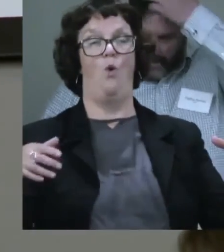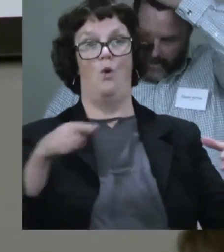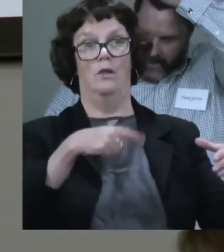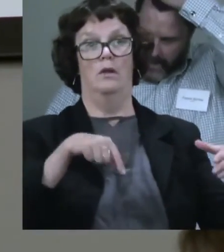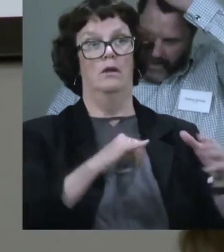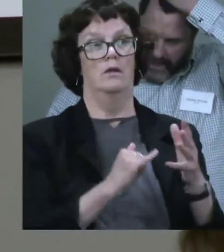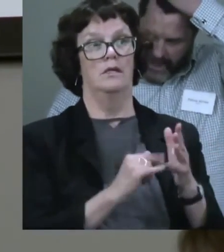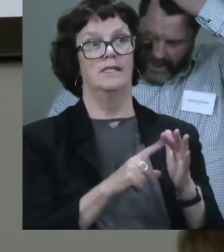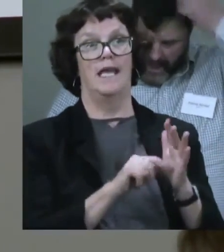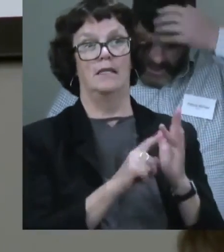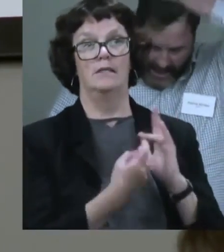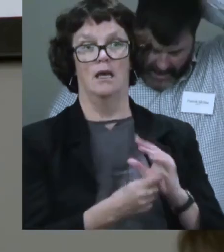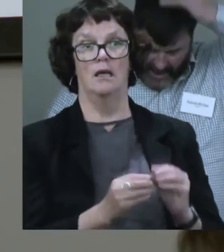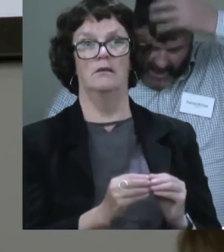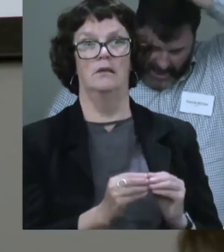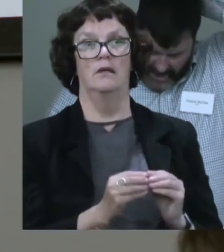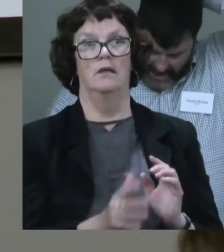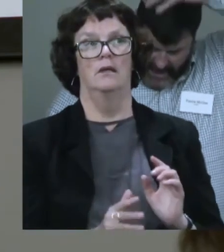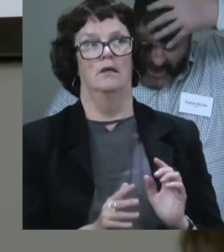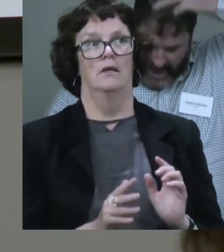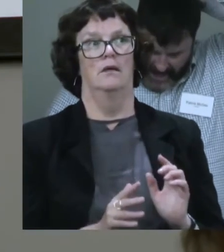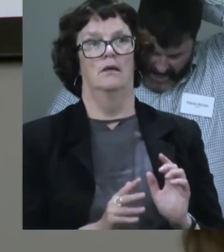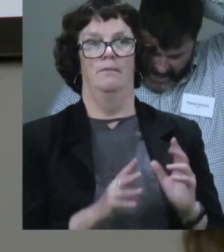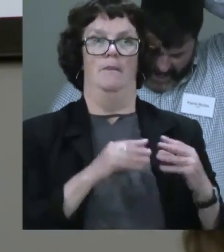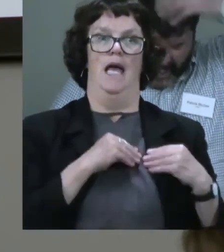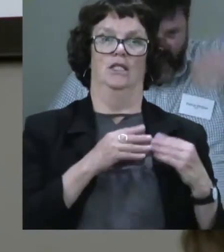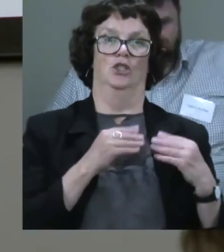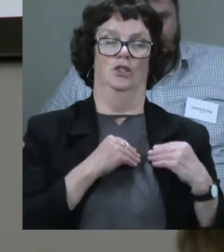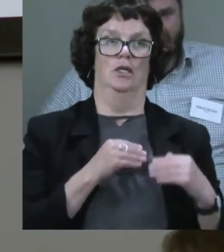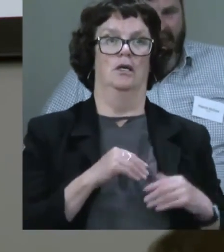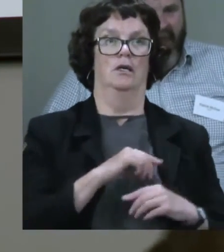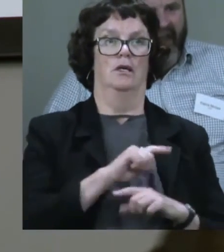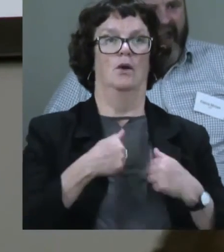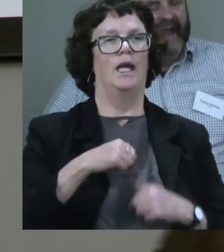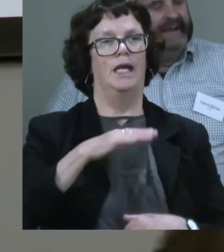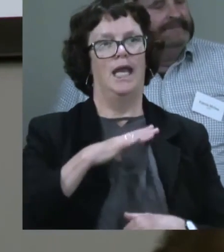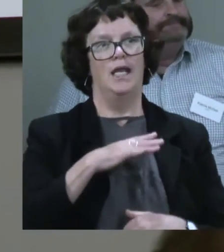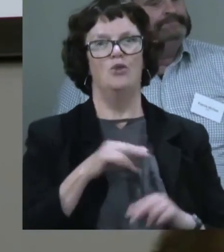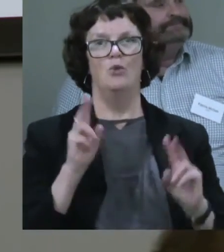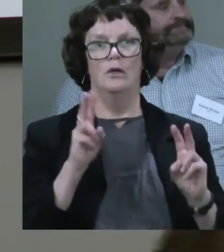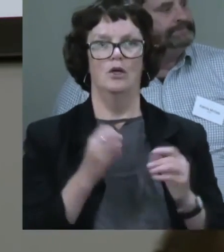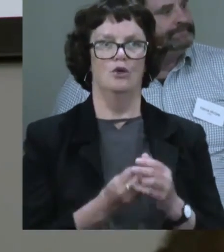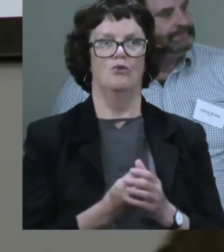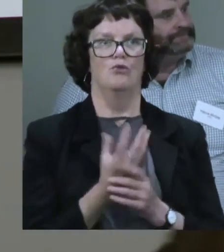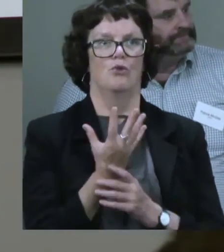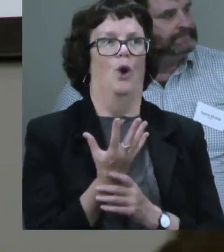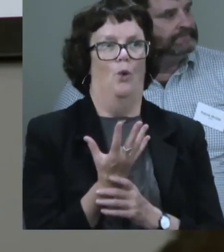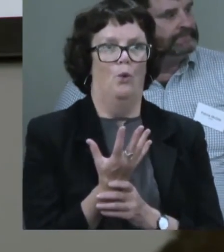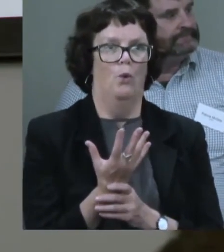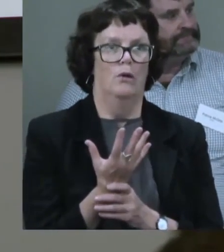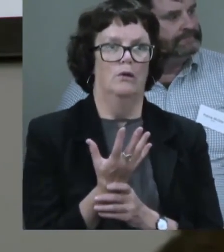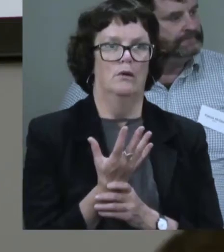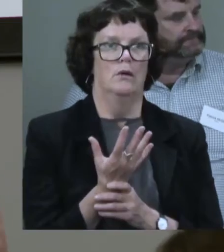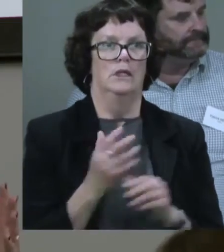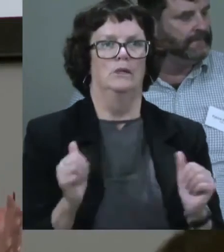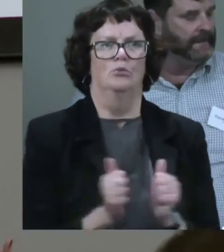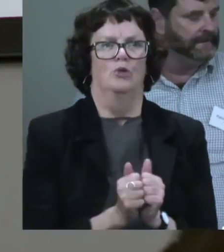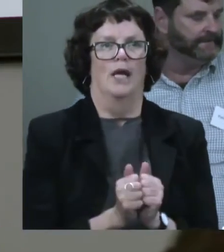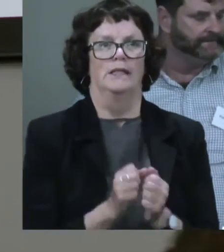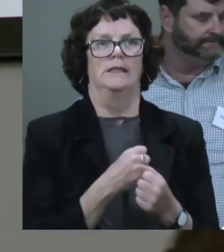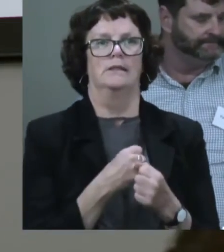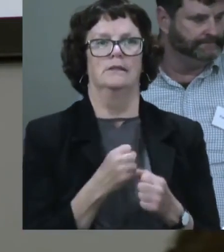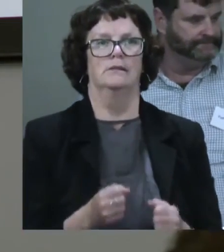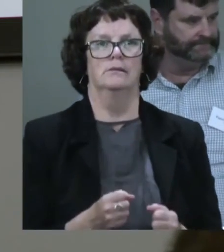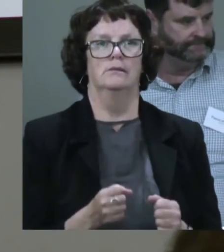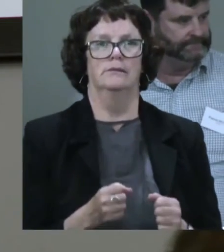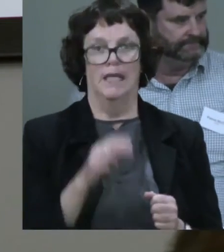passionate sector is to grow our own, and we really need to embrace and take